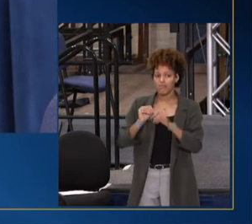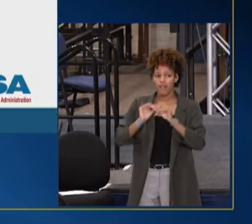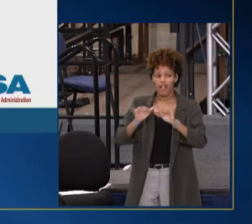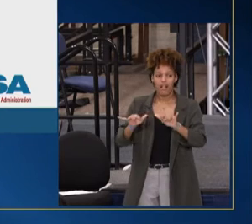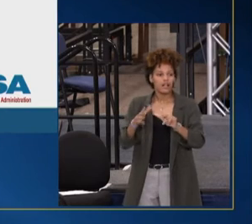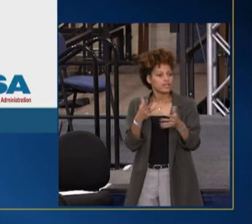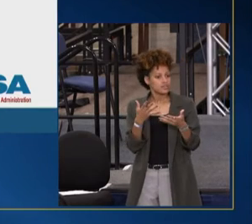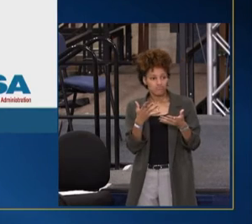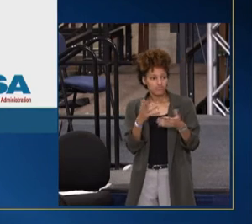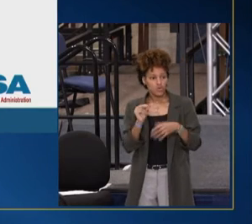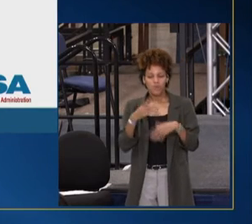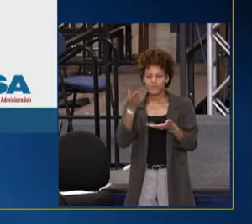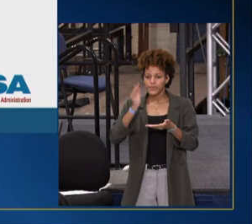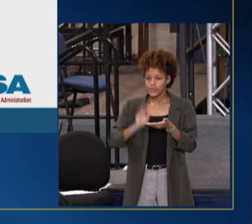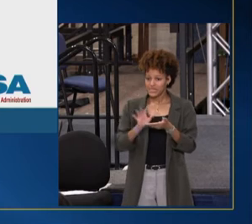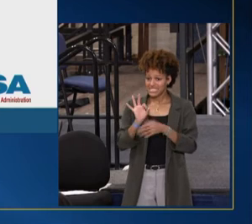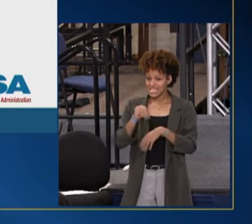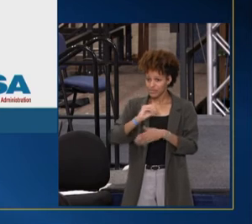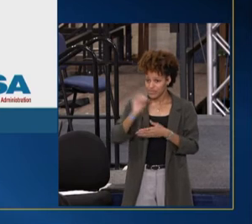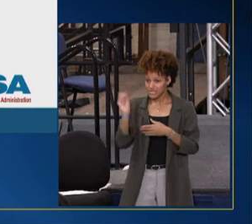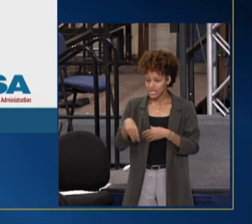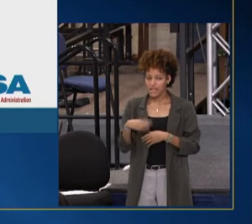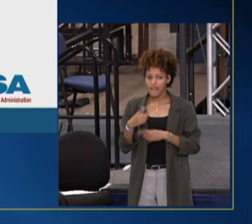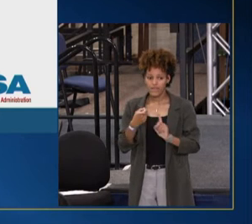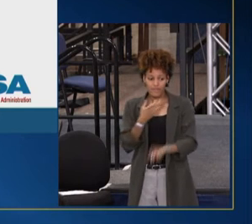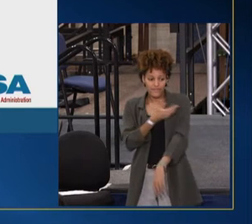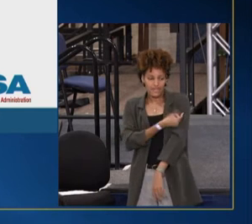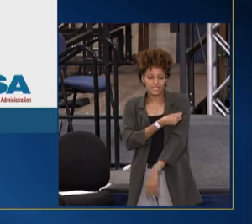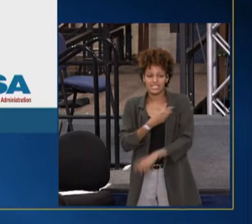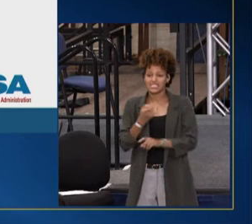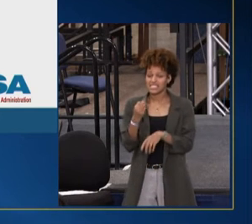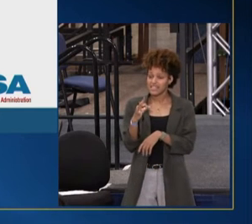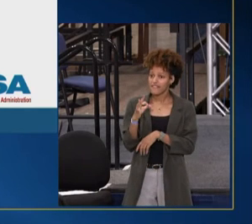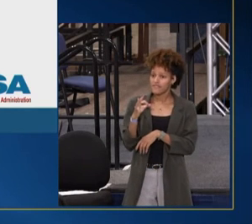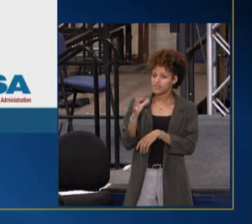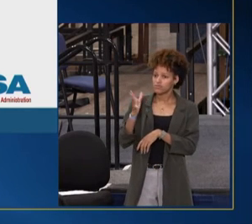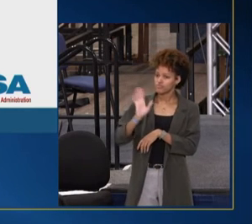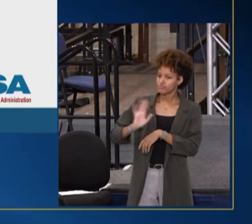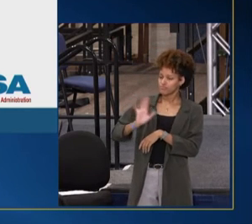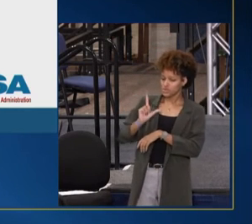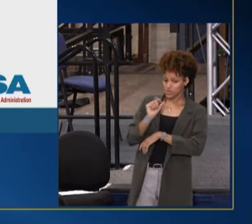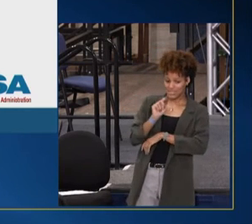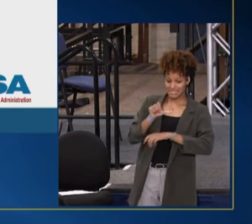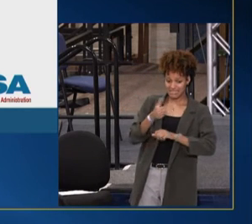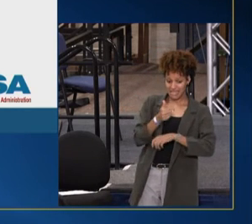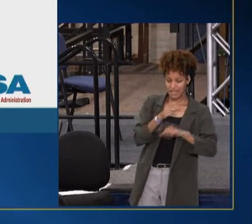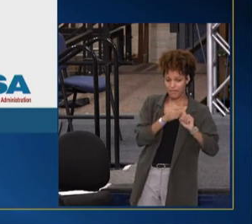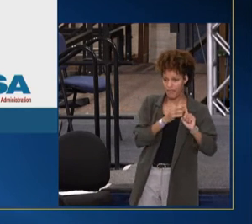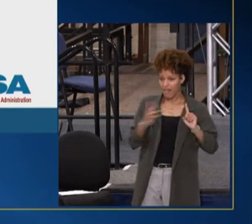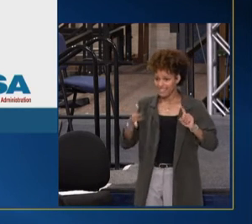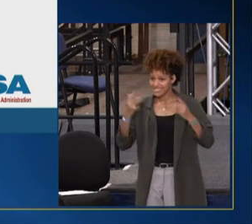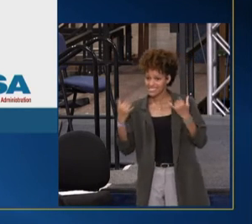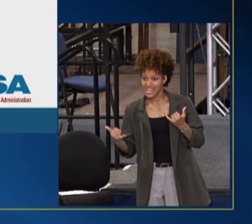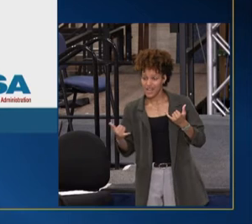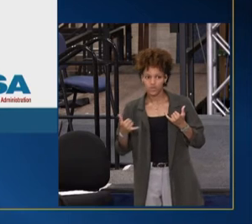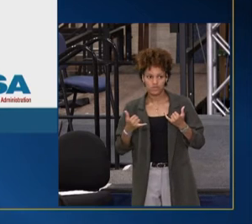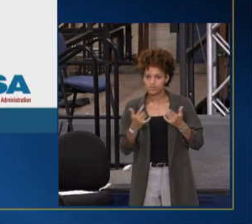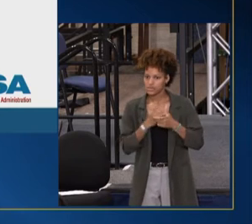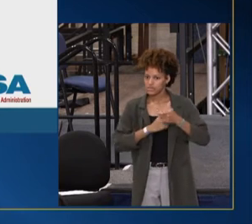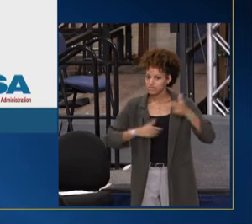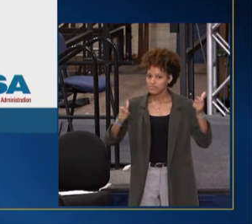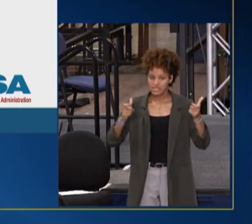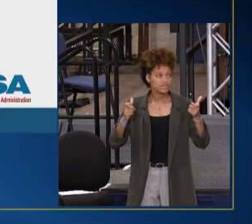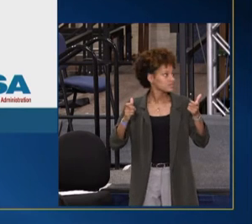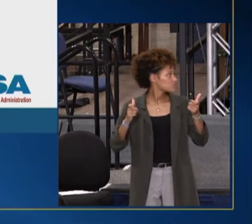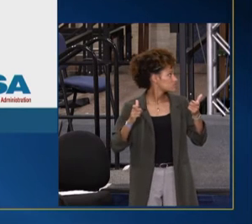care. If you look historically from 2010 to today, that is a dramatic leap. That is something that